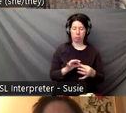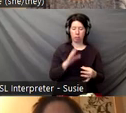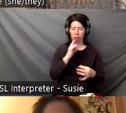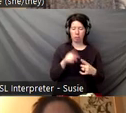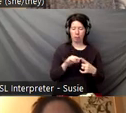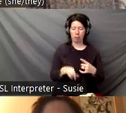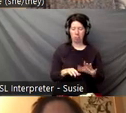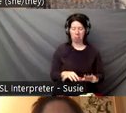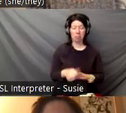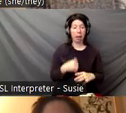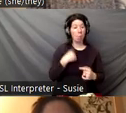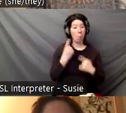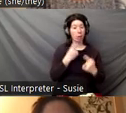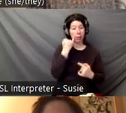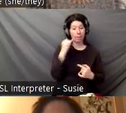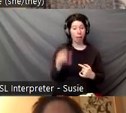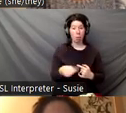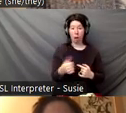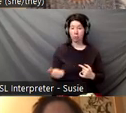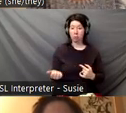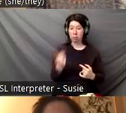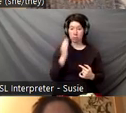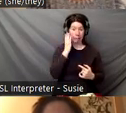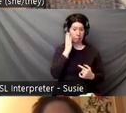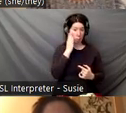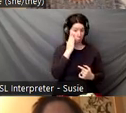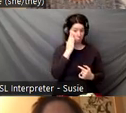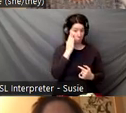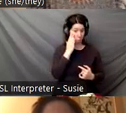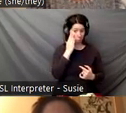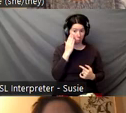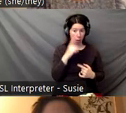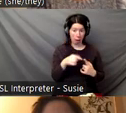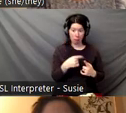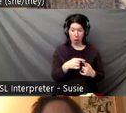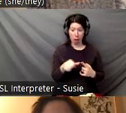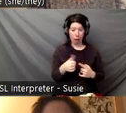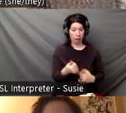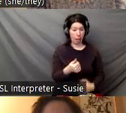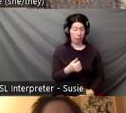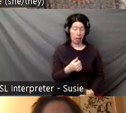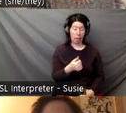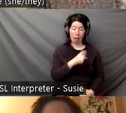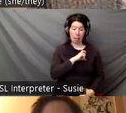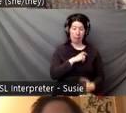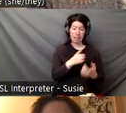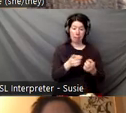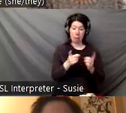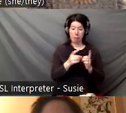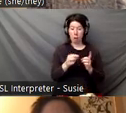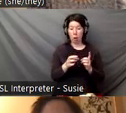But I was wondering if anyone else was familiar with any police department or oversight